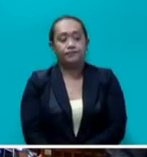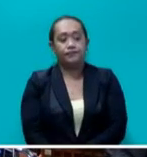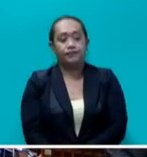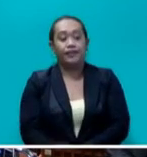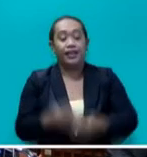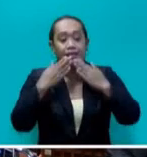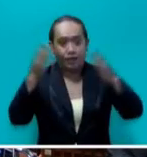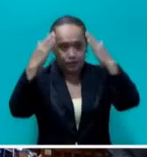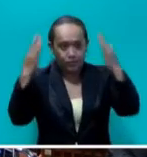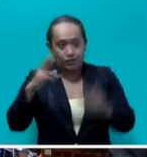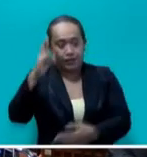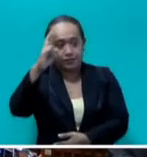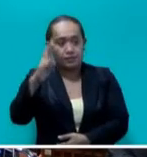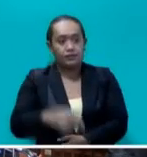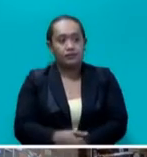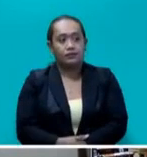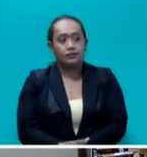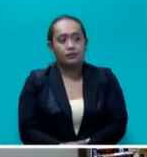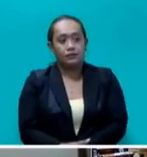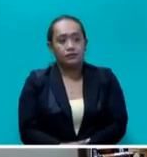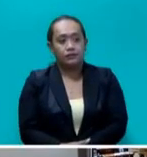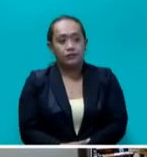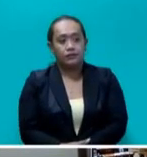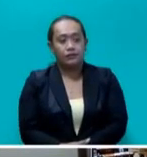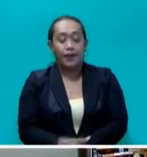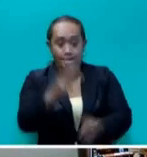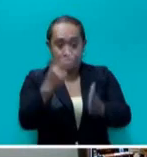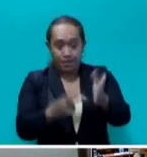Thank you, Mr. Speaker, sir. Mr. Speaker, sir, as part of the